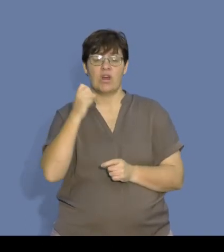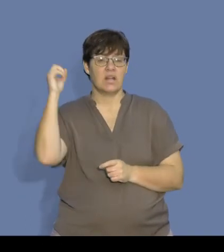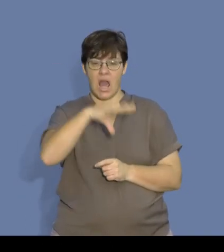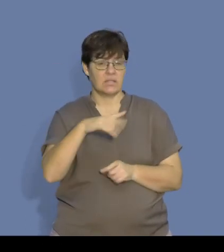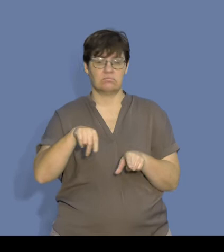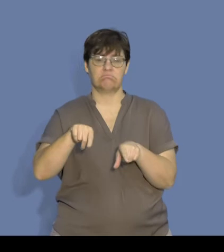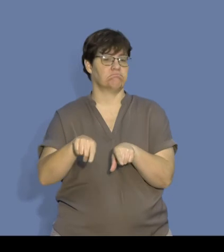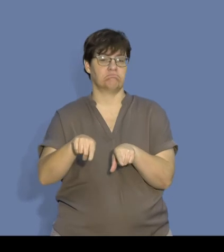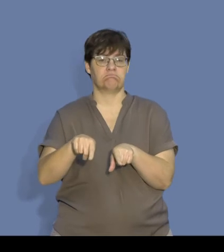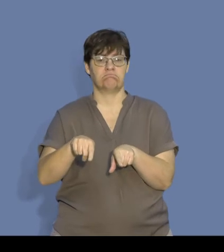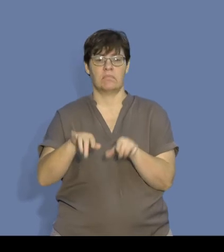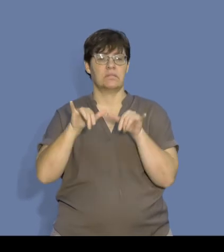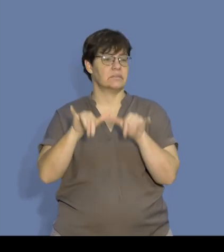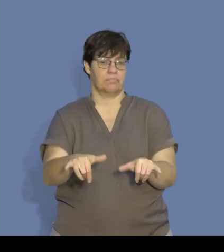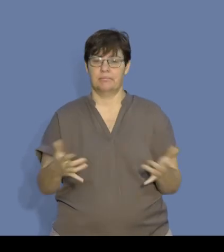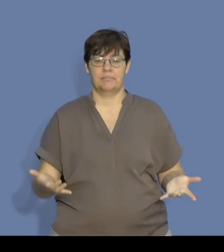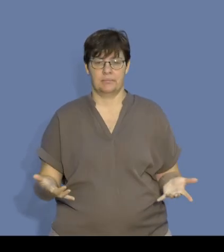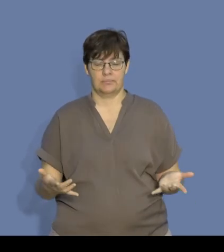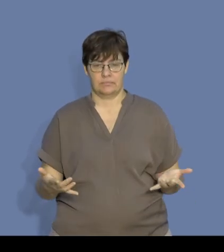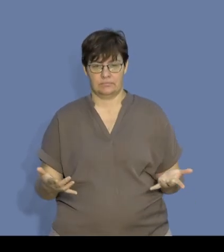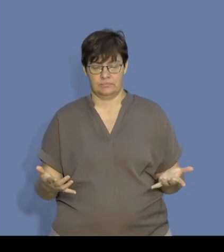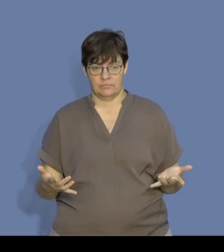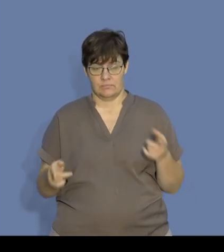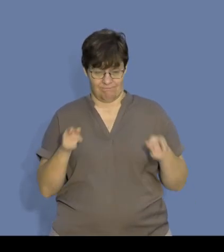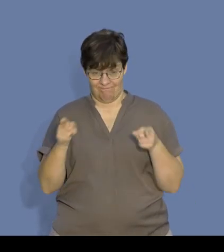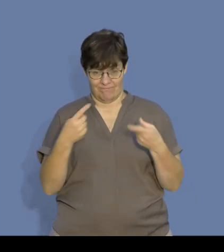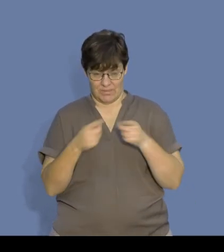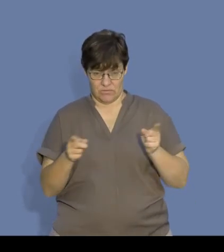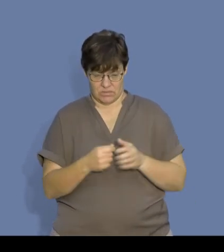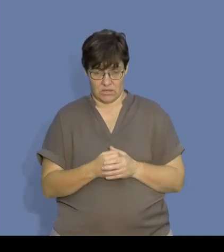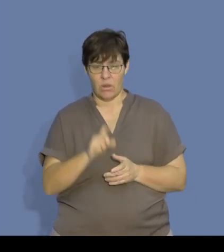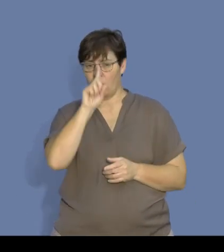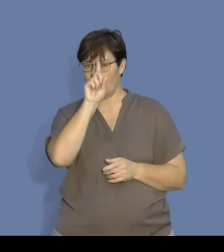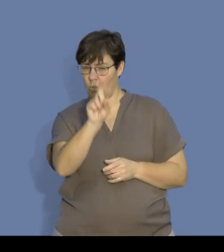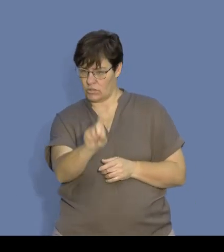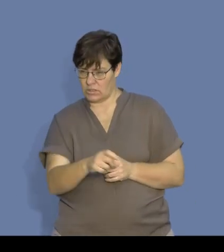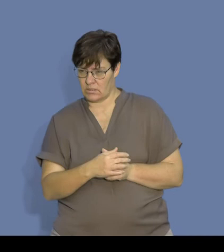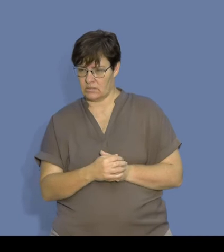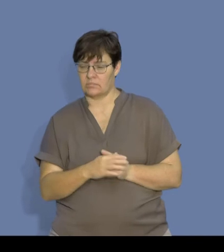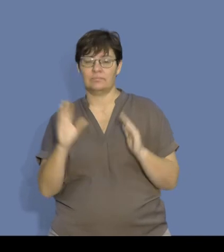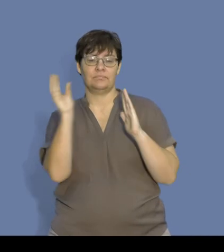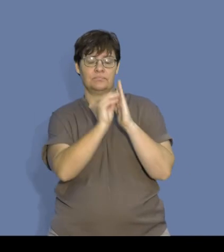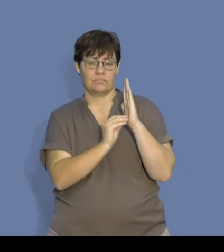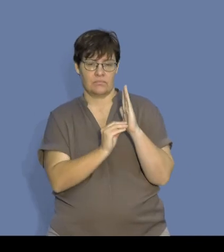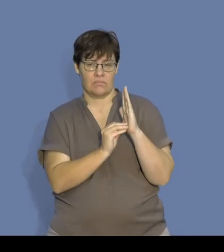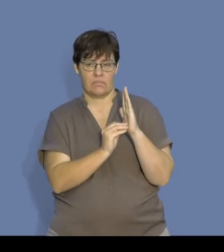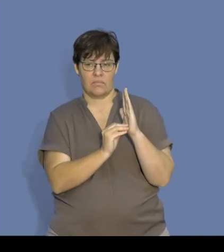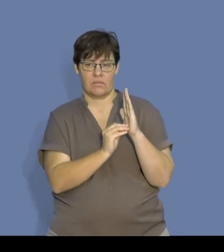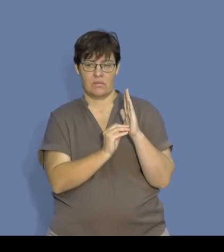on the deflection of the gold leaves, so they stay where they are. Now we've got a couple of questions. Write down an